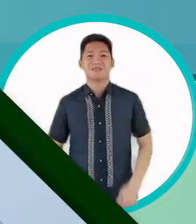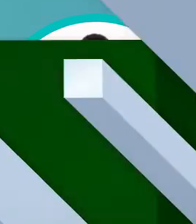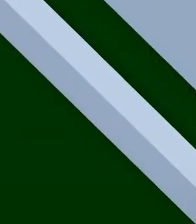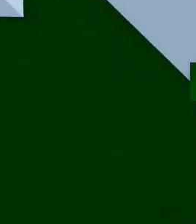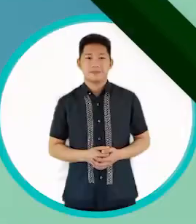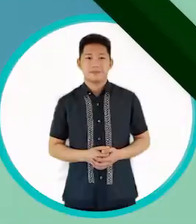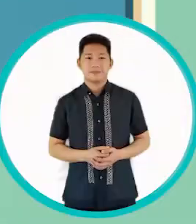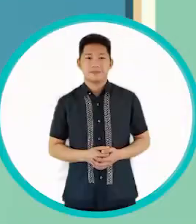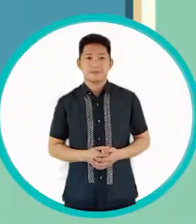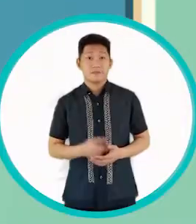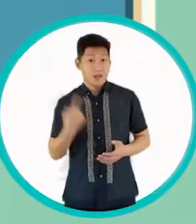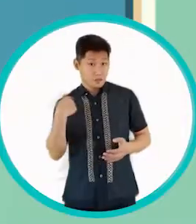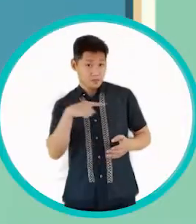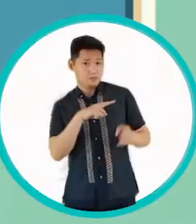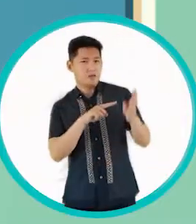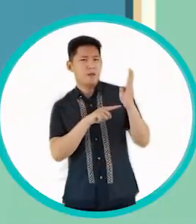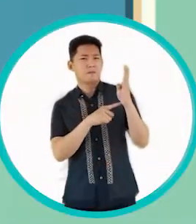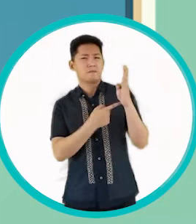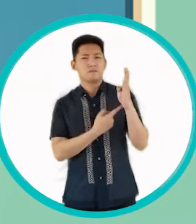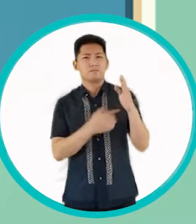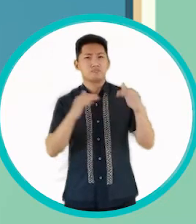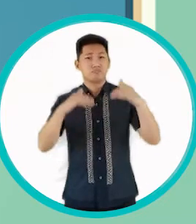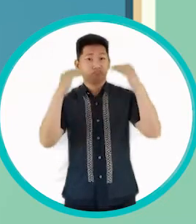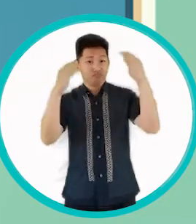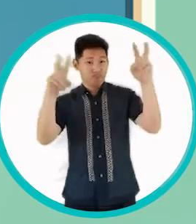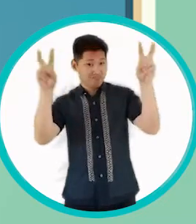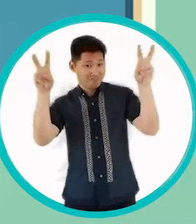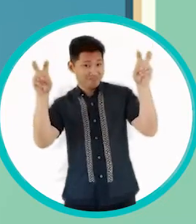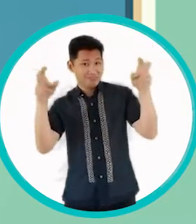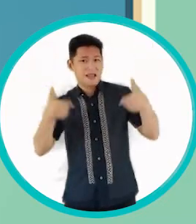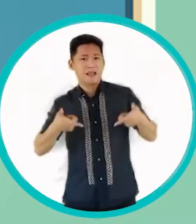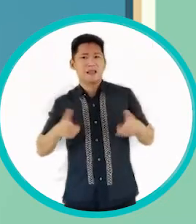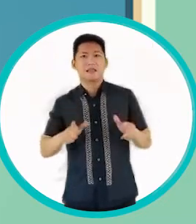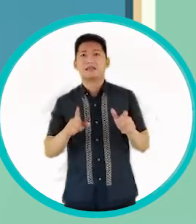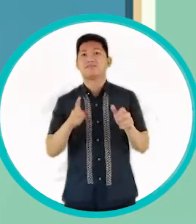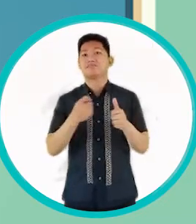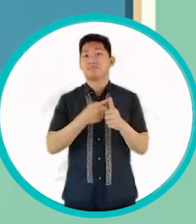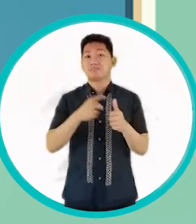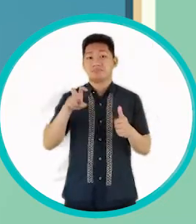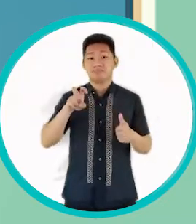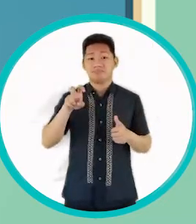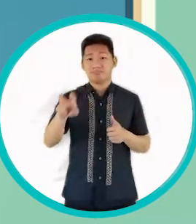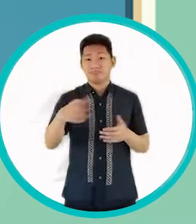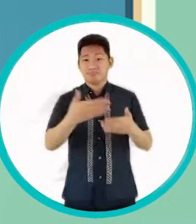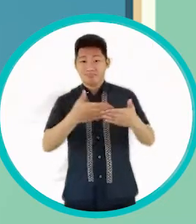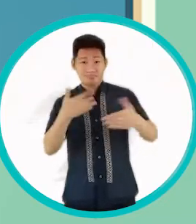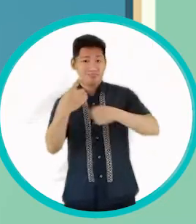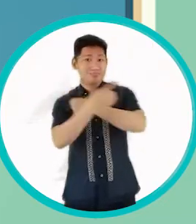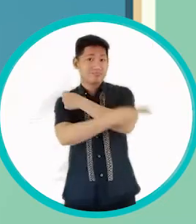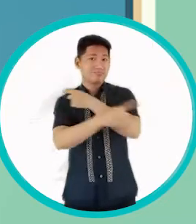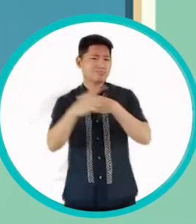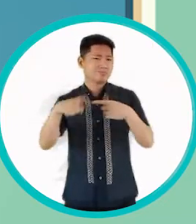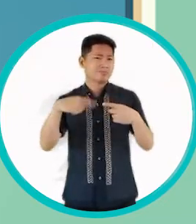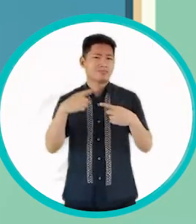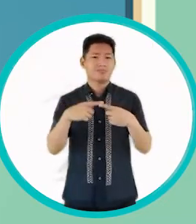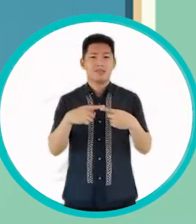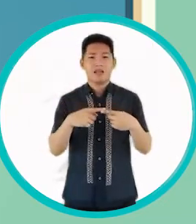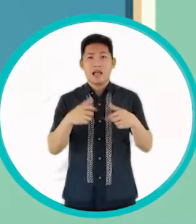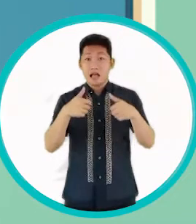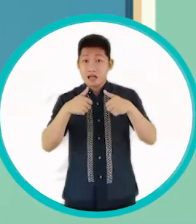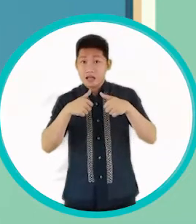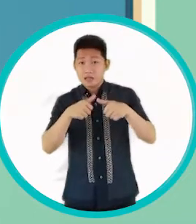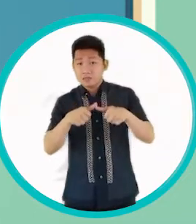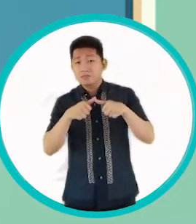now. As we begin our main topic, let us first travel back to the days when you are still